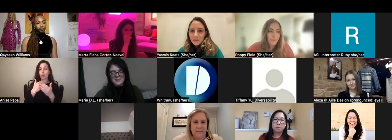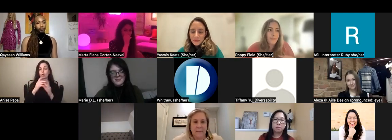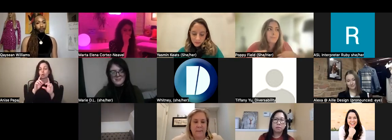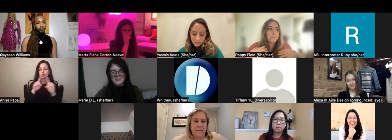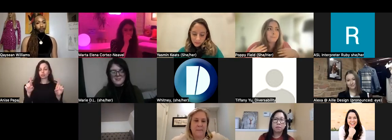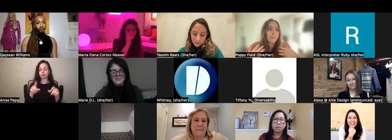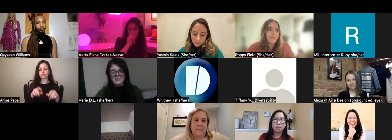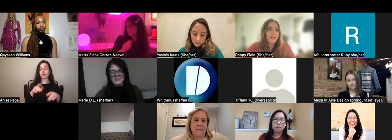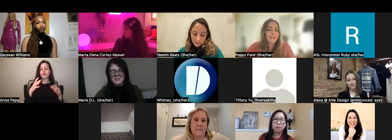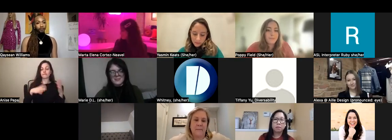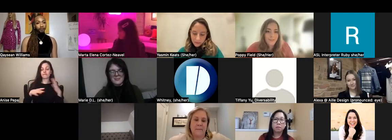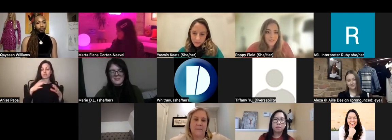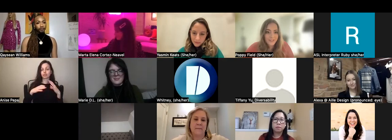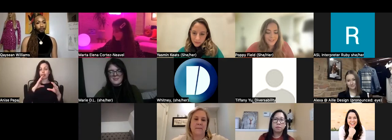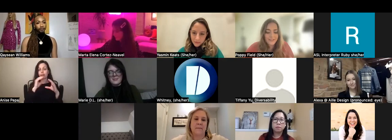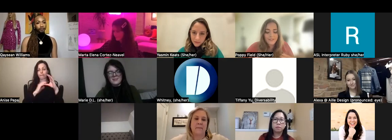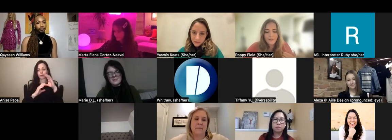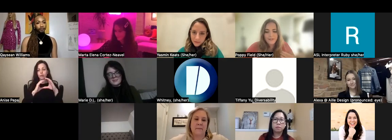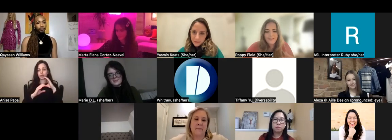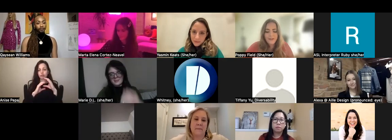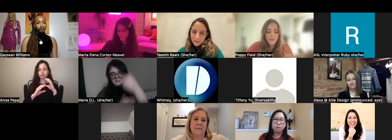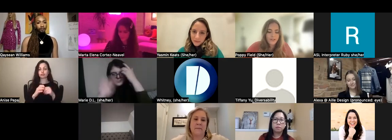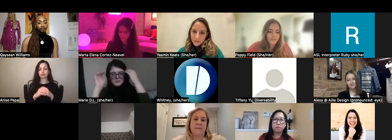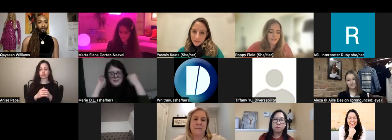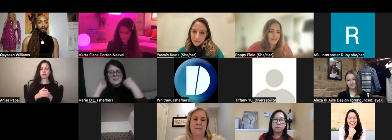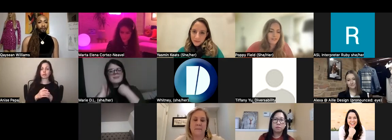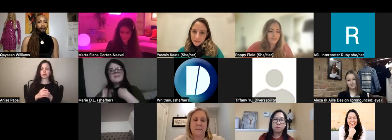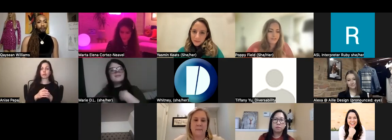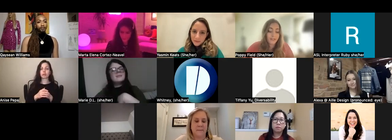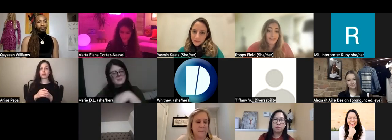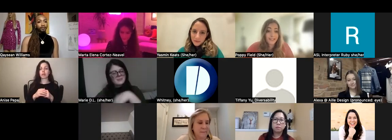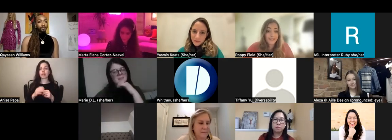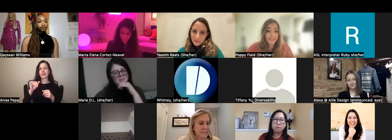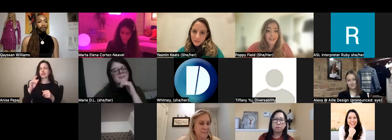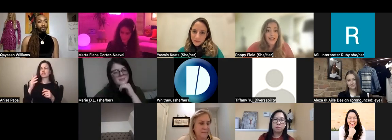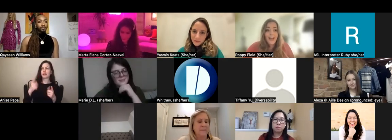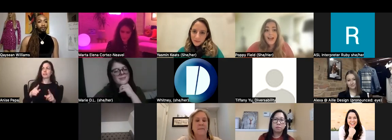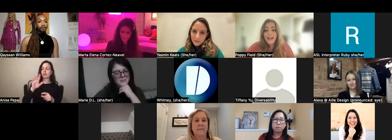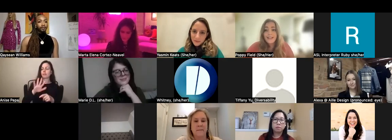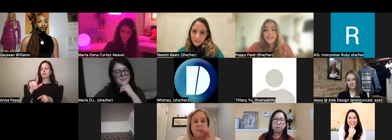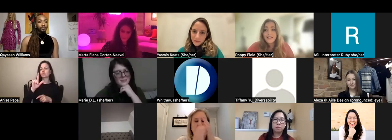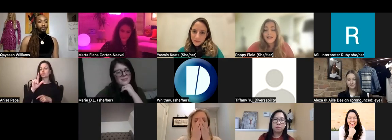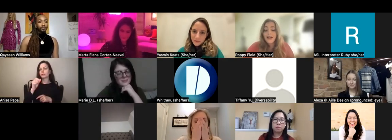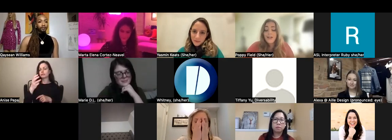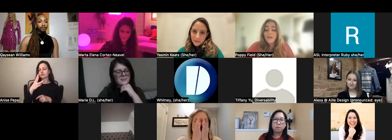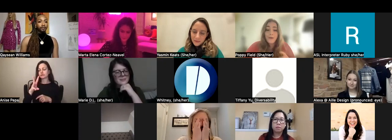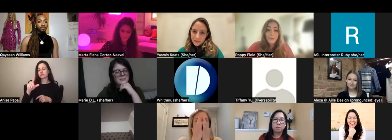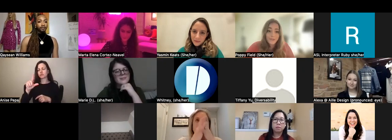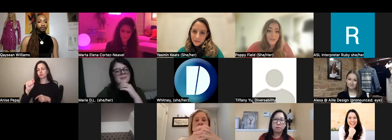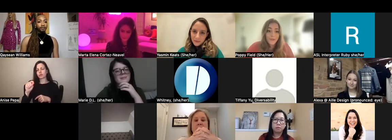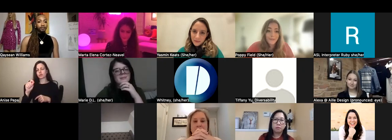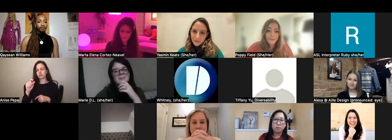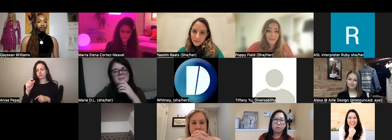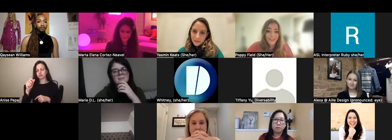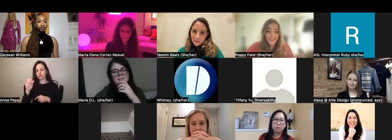promotion, around adaptive fashion. And this was about 2016 to 2019. And no